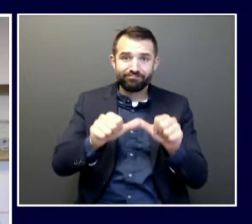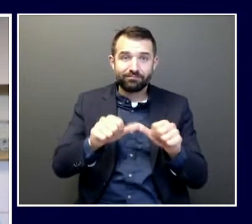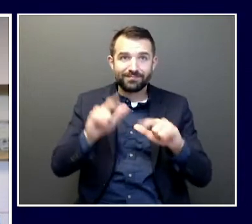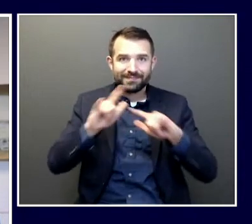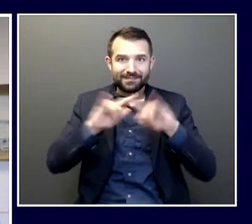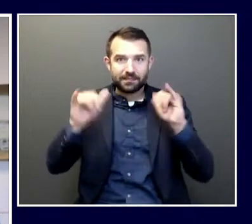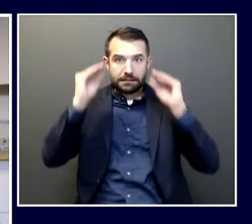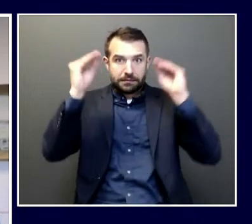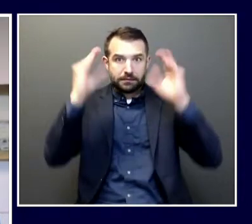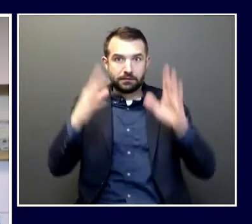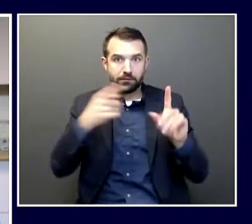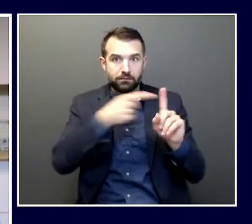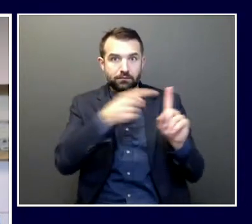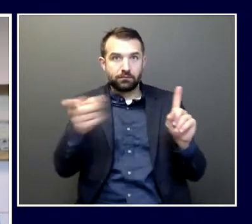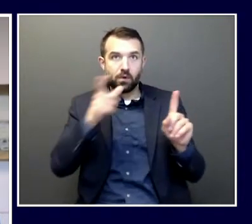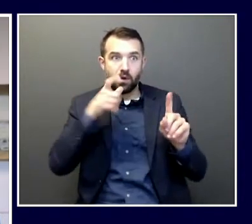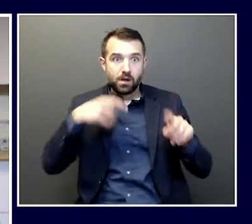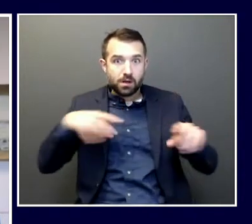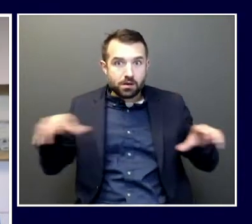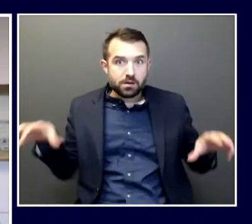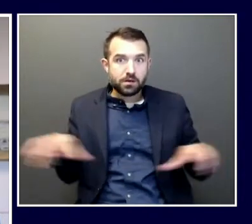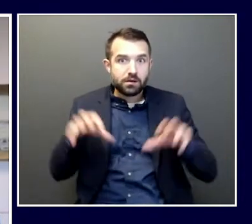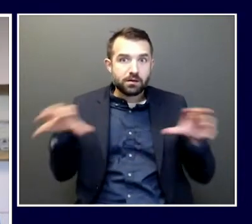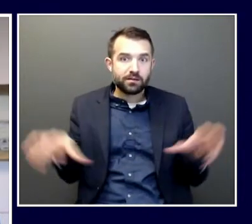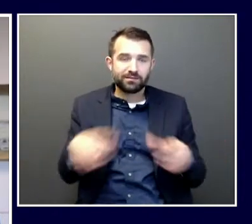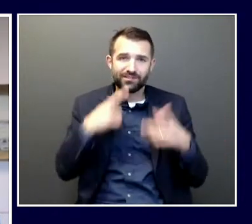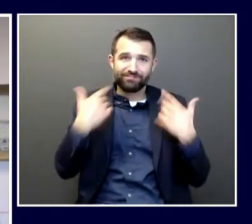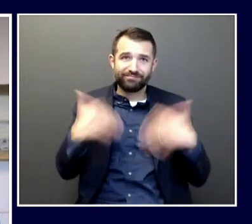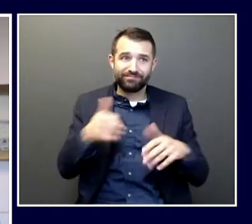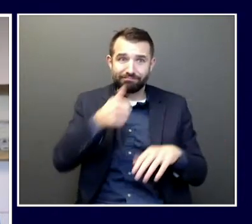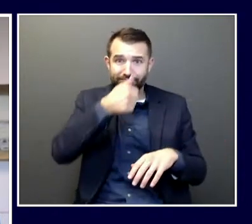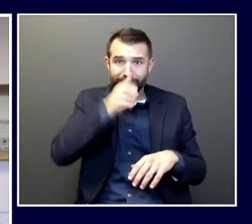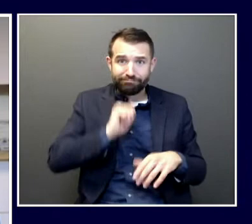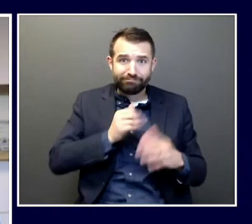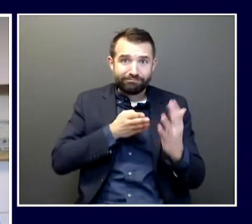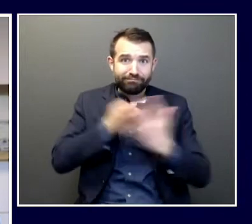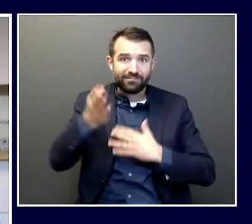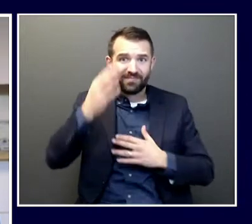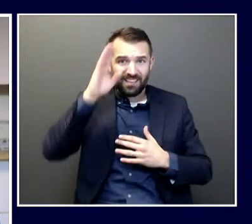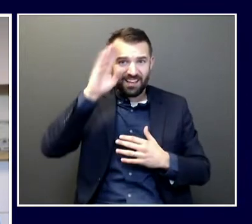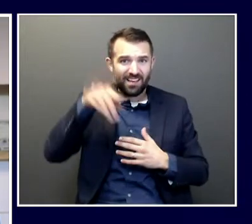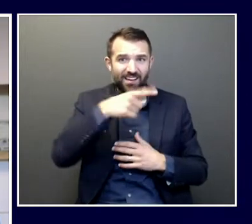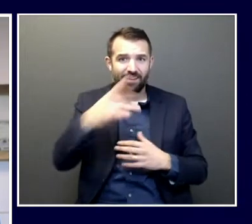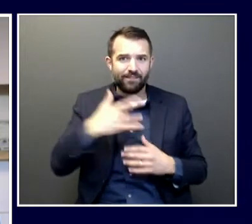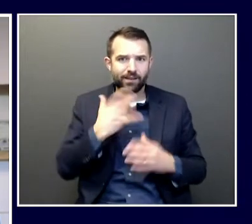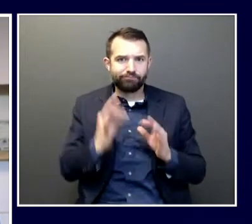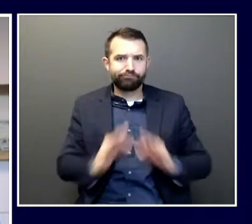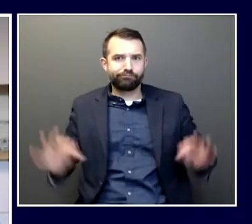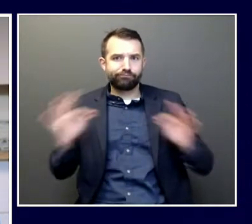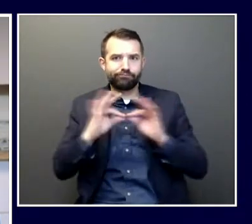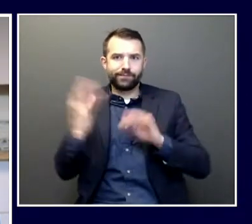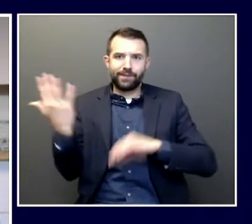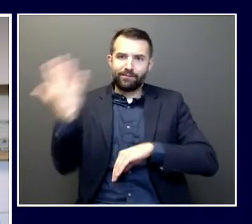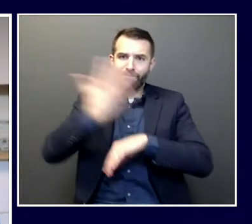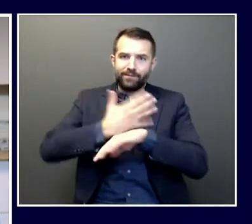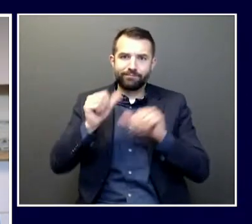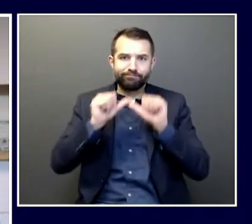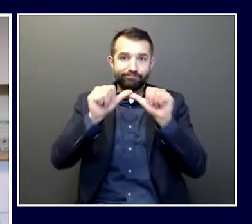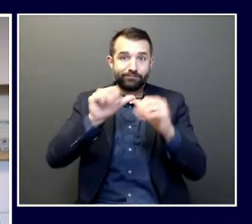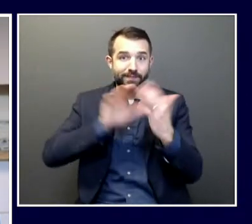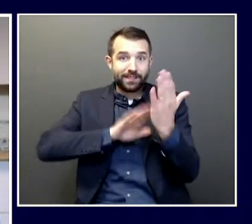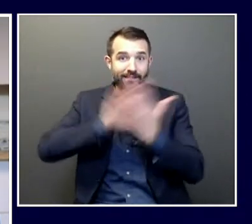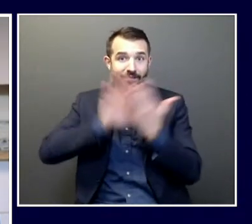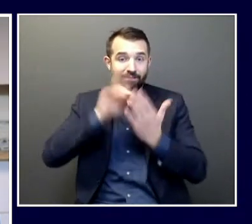of course, see the value in having kids in the classroom 5 days a week, being there, being present. So we know that